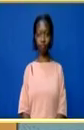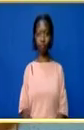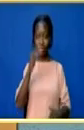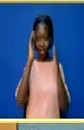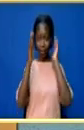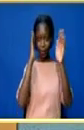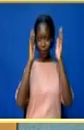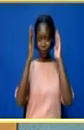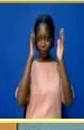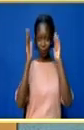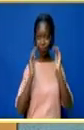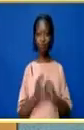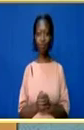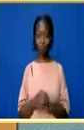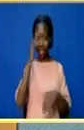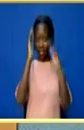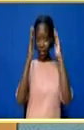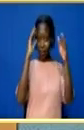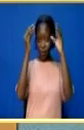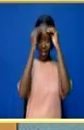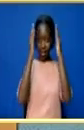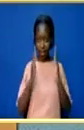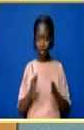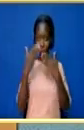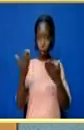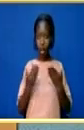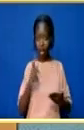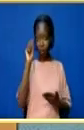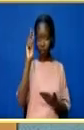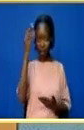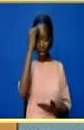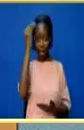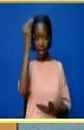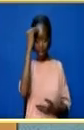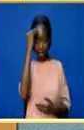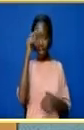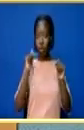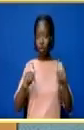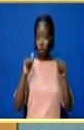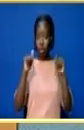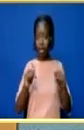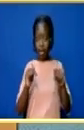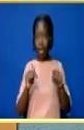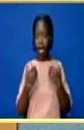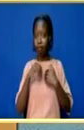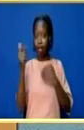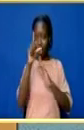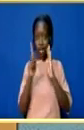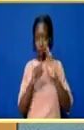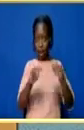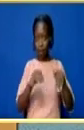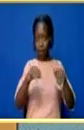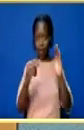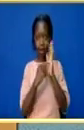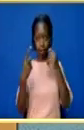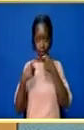Hola! Hi learners! Welcome to Remote Learning. Today we are yet on another episode of Agriculture for Grade